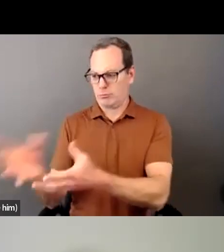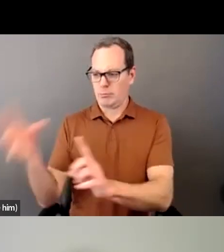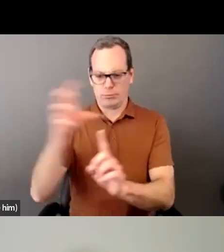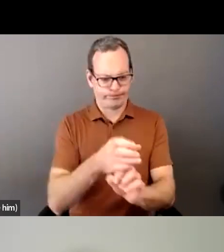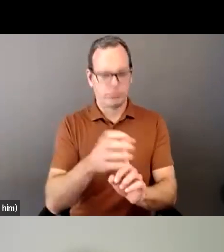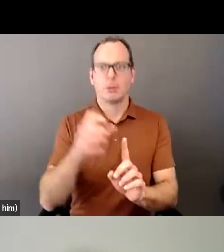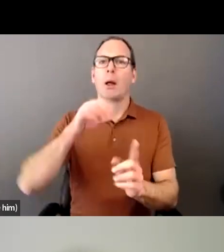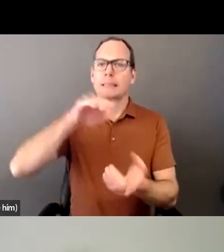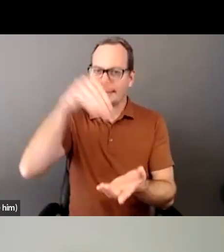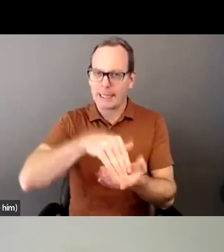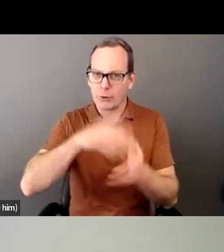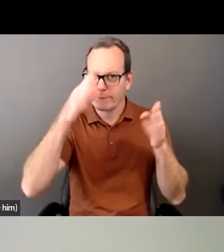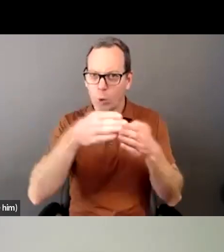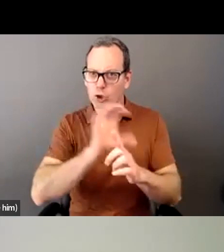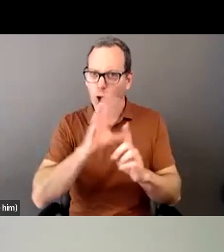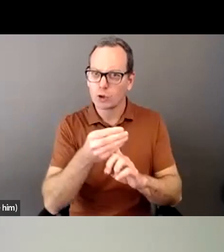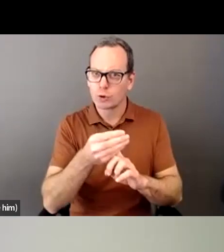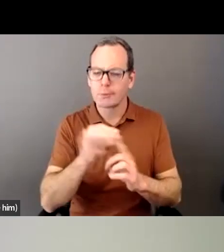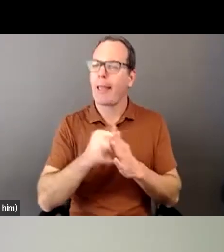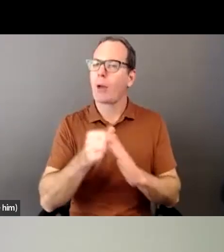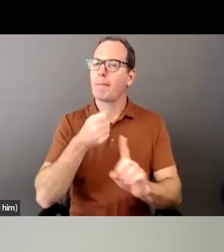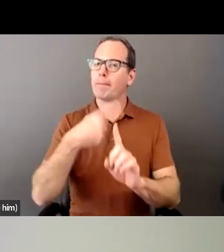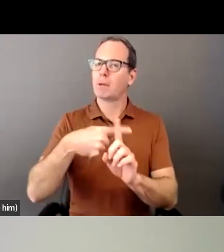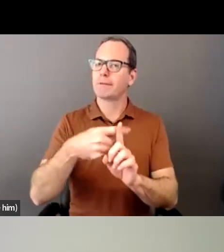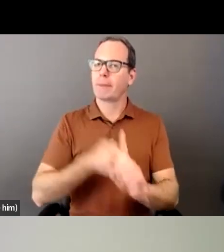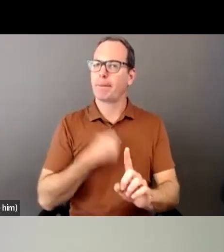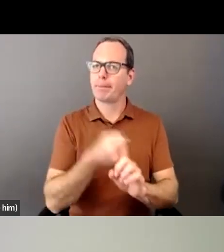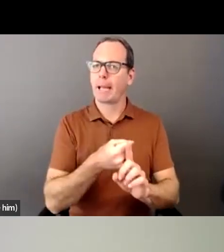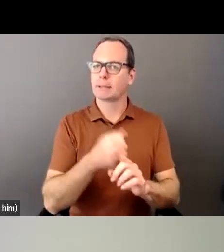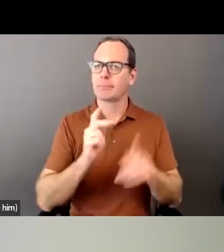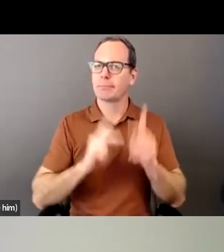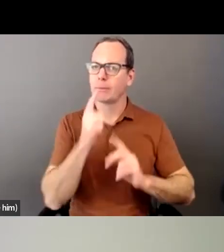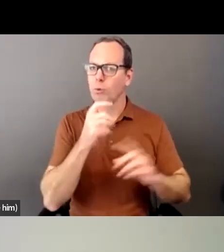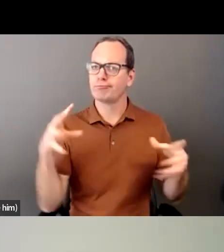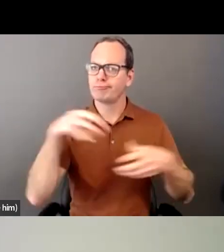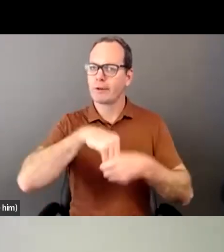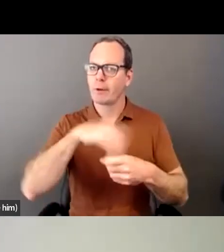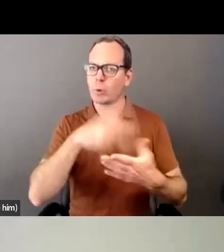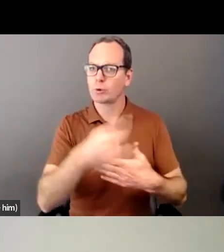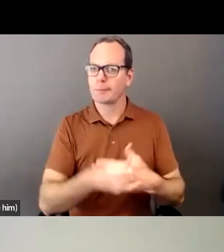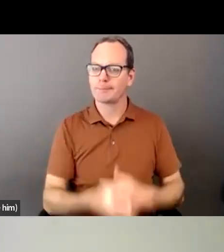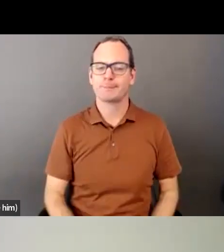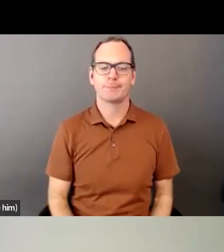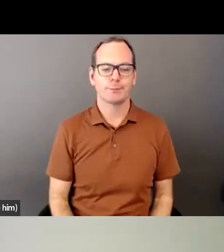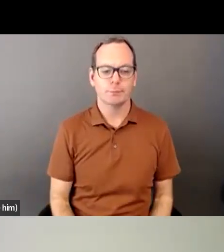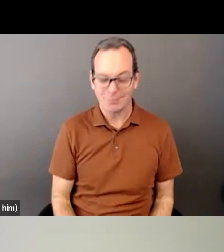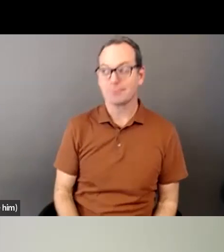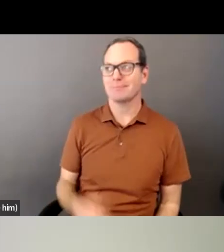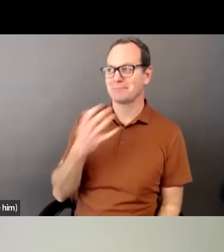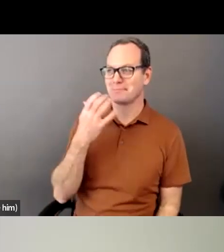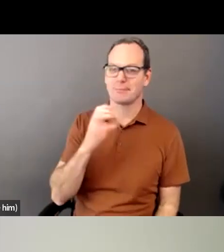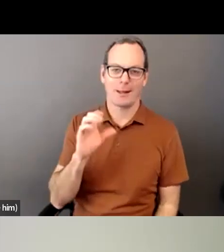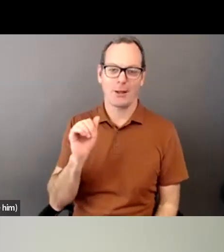employment? Yeah, absolutely. These are all really great initiatives that we're hearing about, and it's